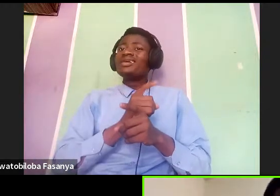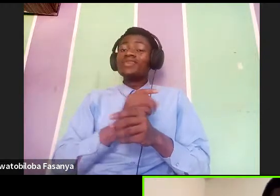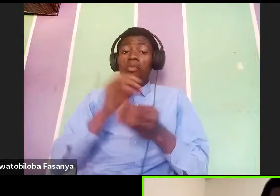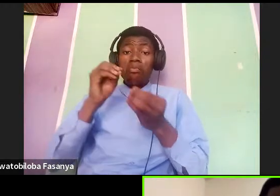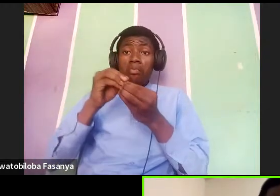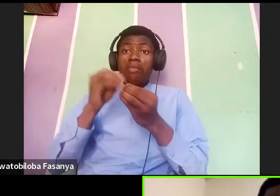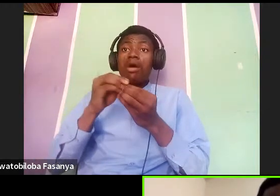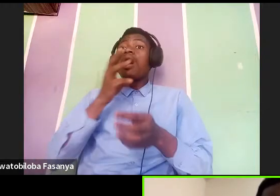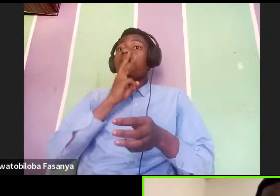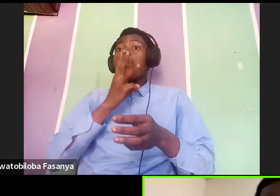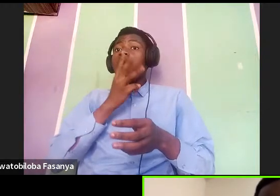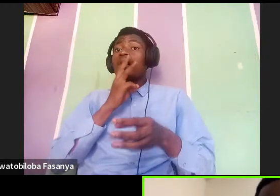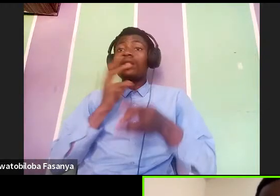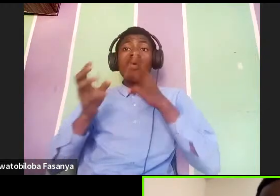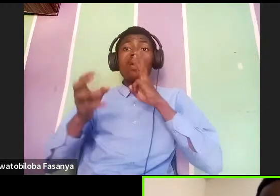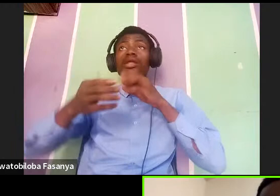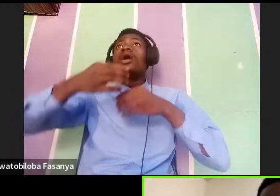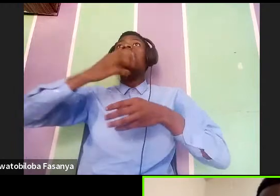lost.